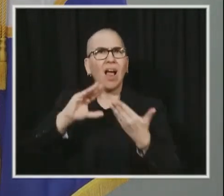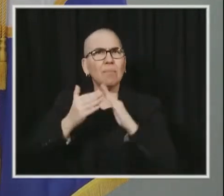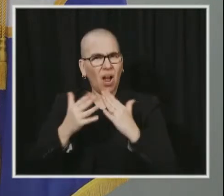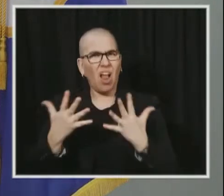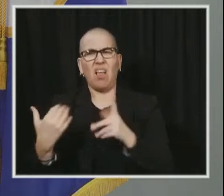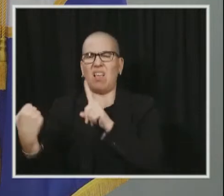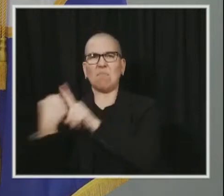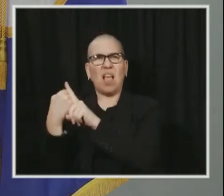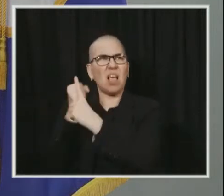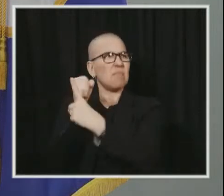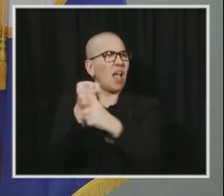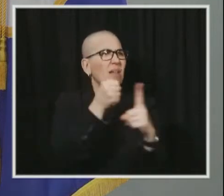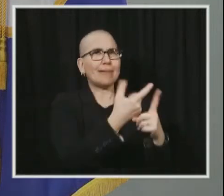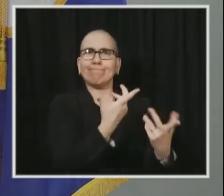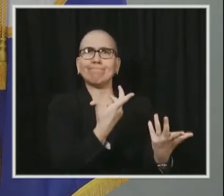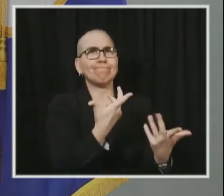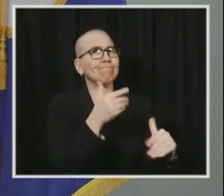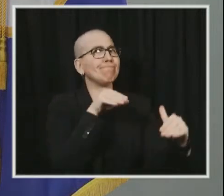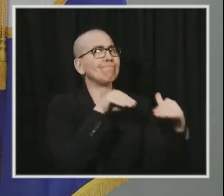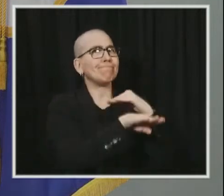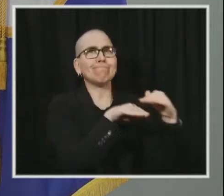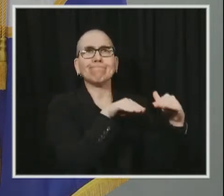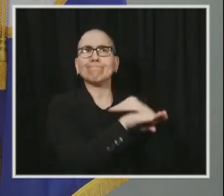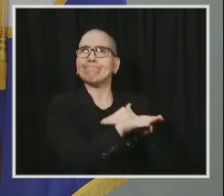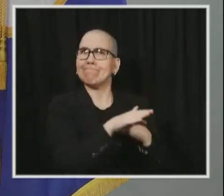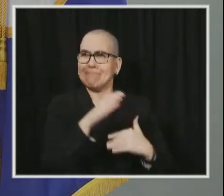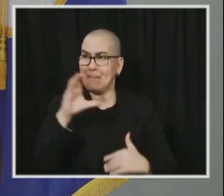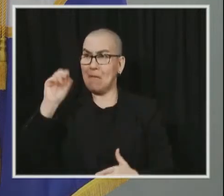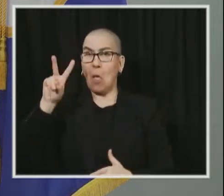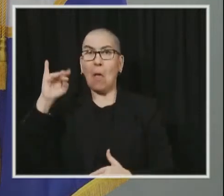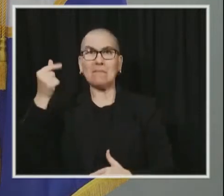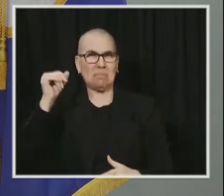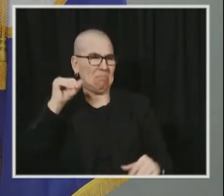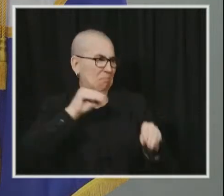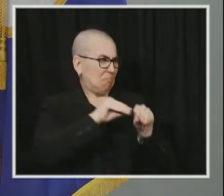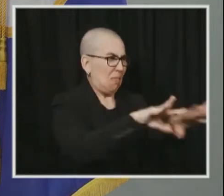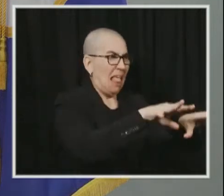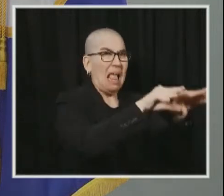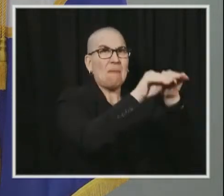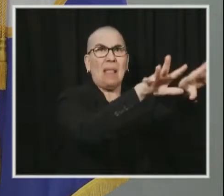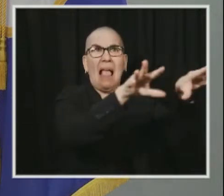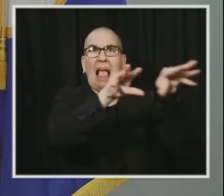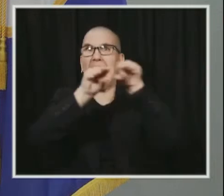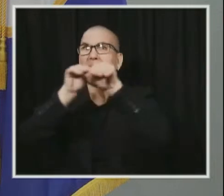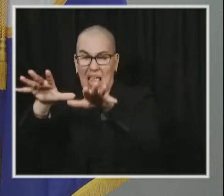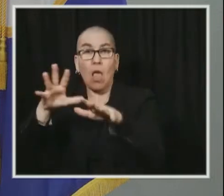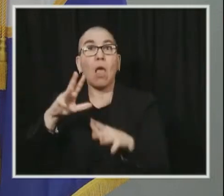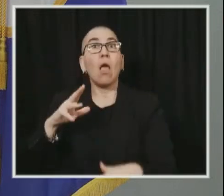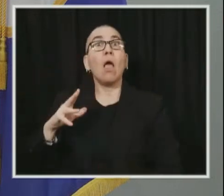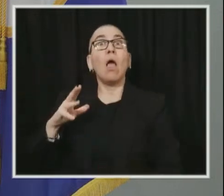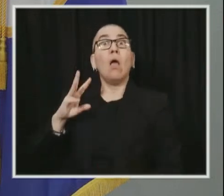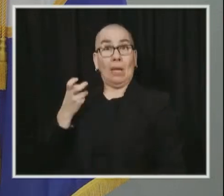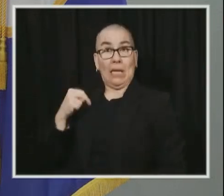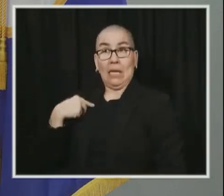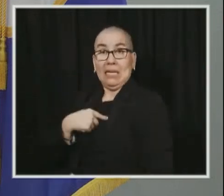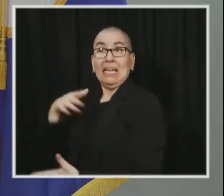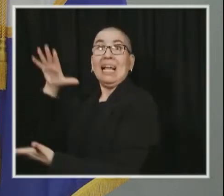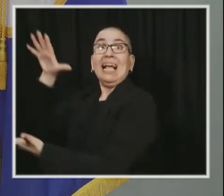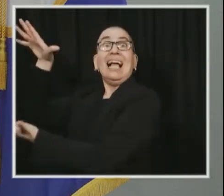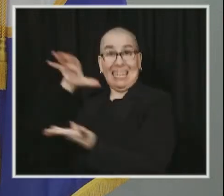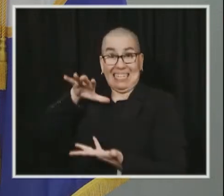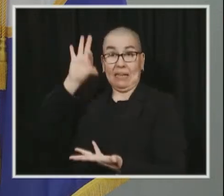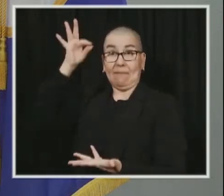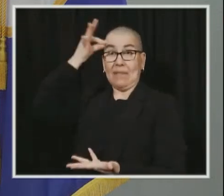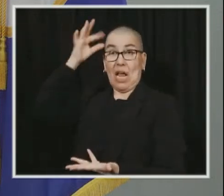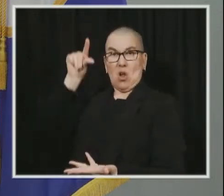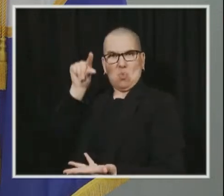the pandemic. As more doses arrive, we are working with community pharmacies, federally qualified health centers, and local